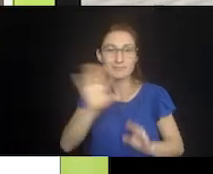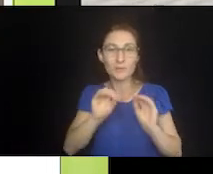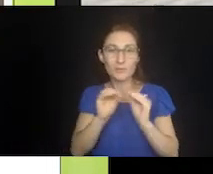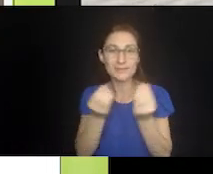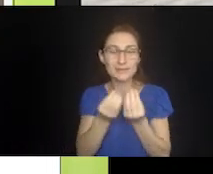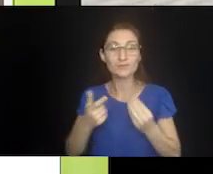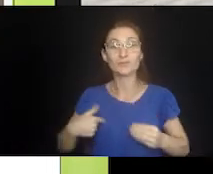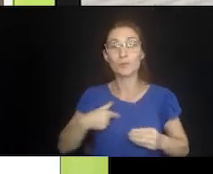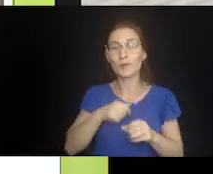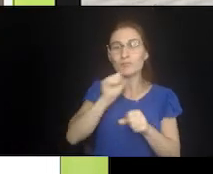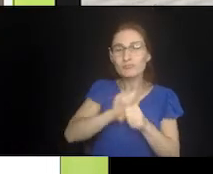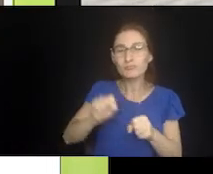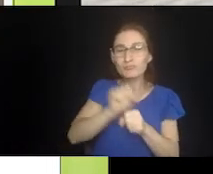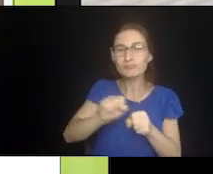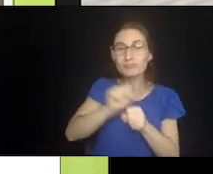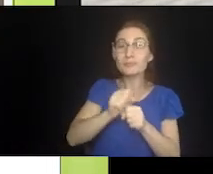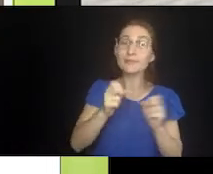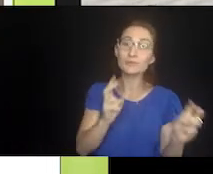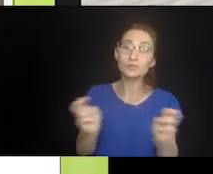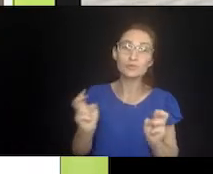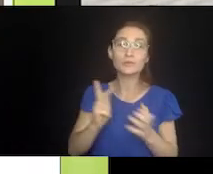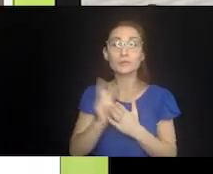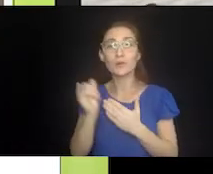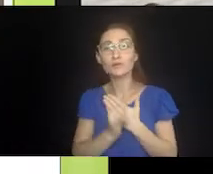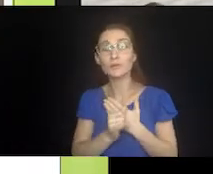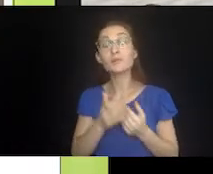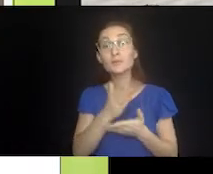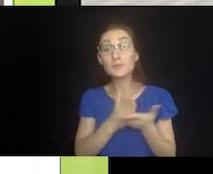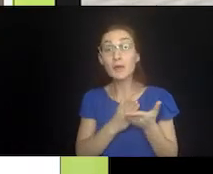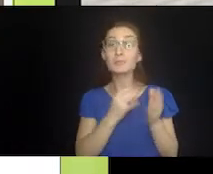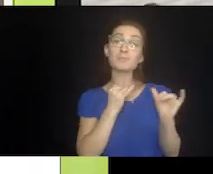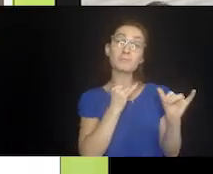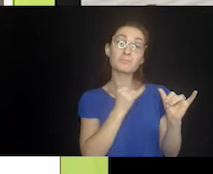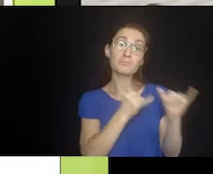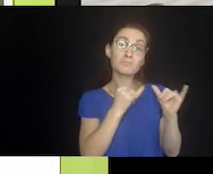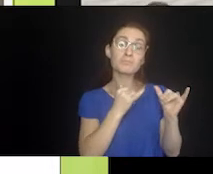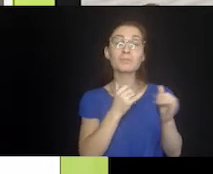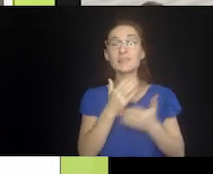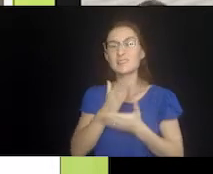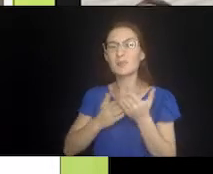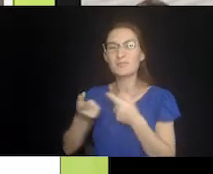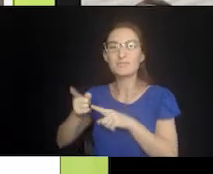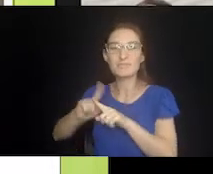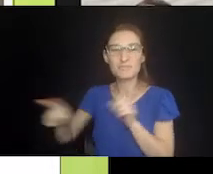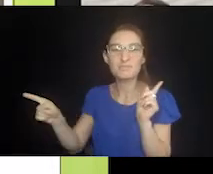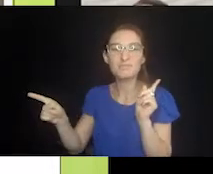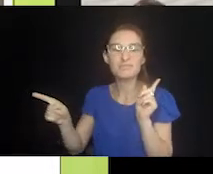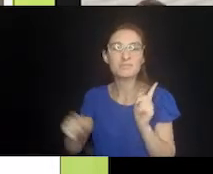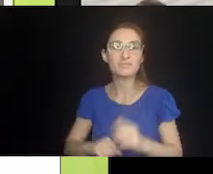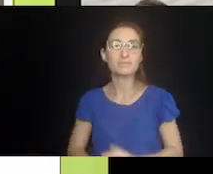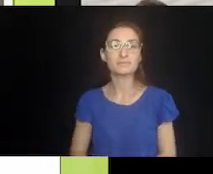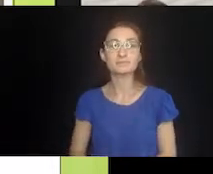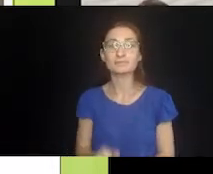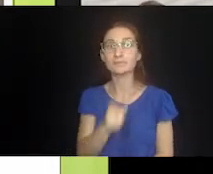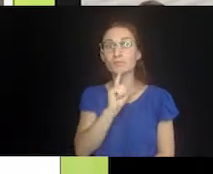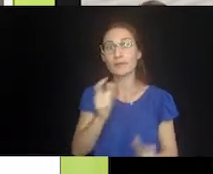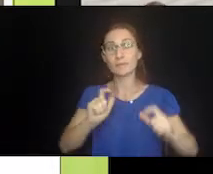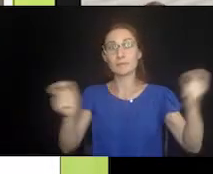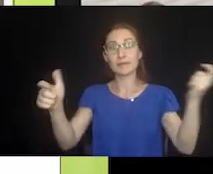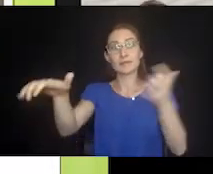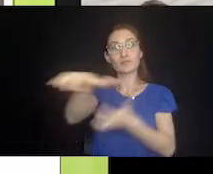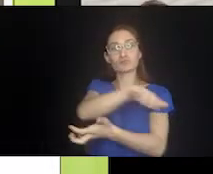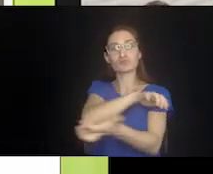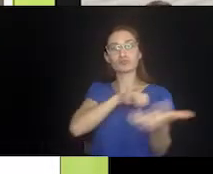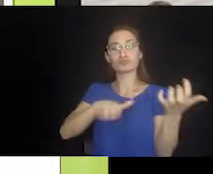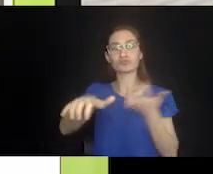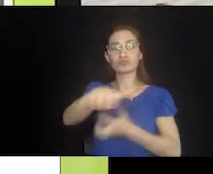statewide organization. So they may be different, they may be the same, but we